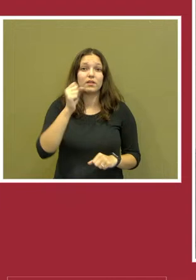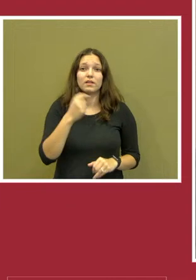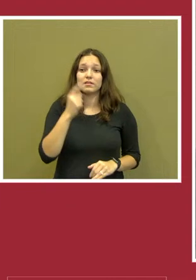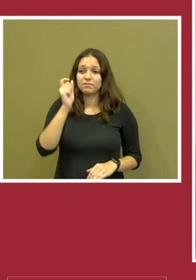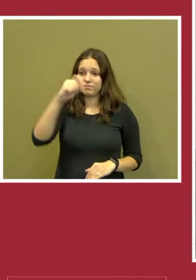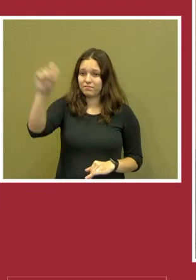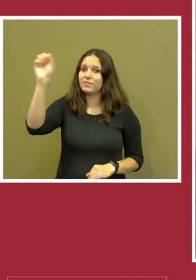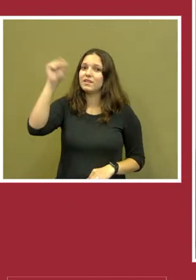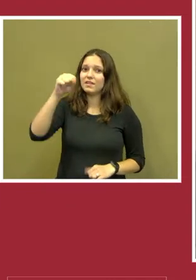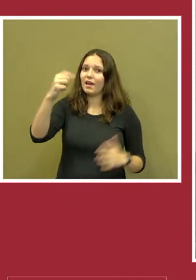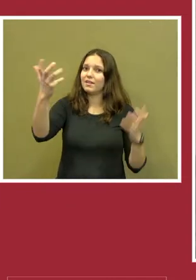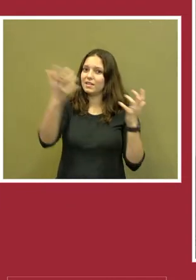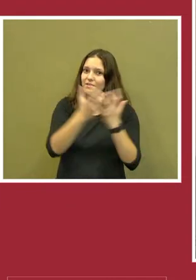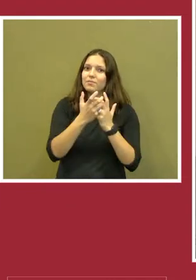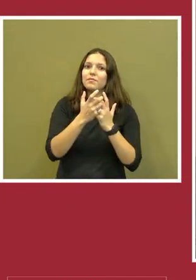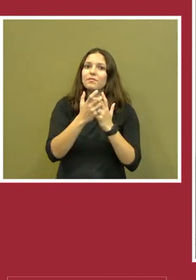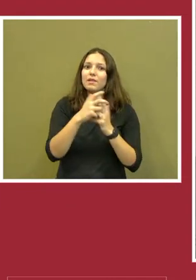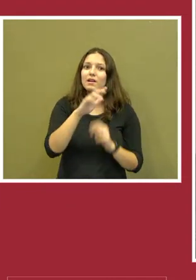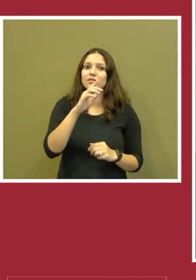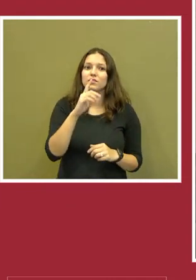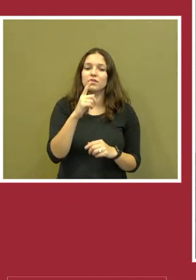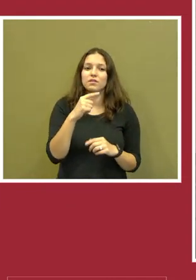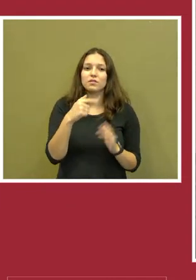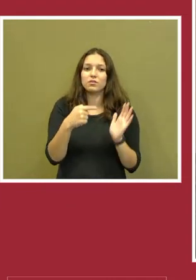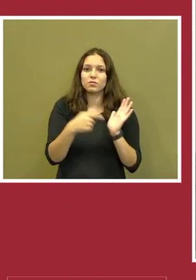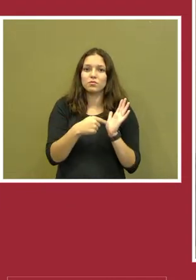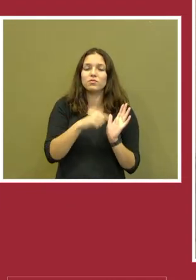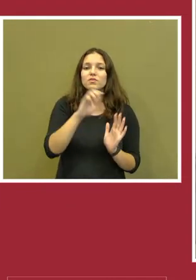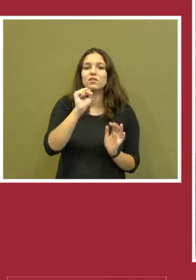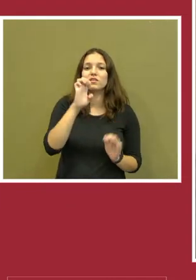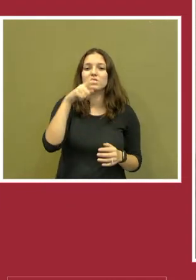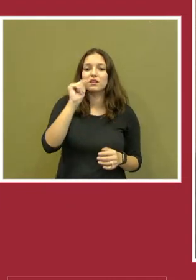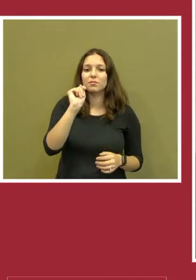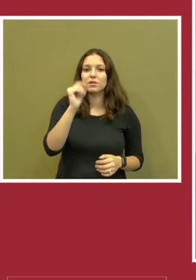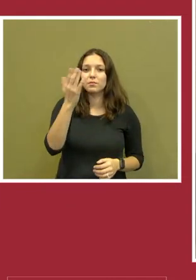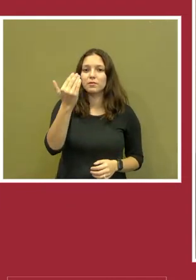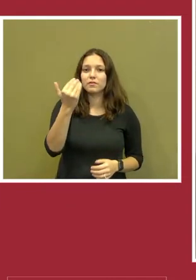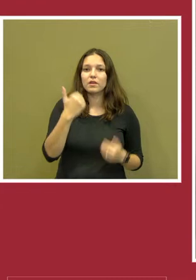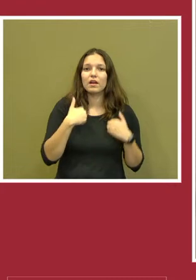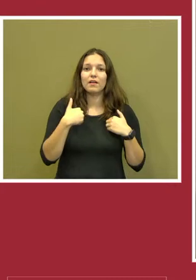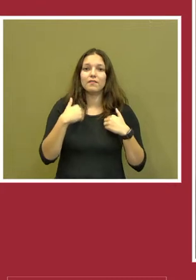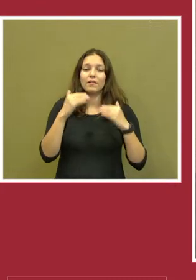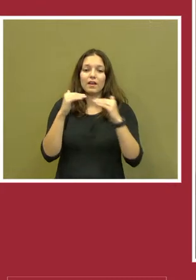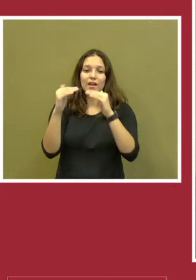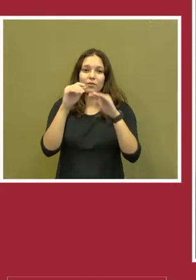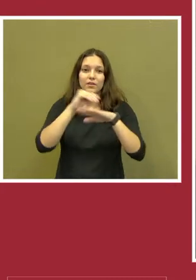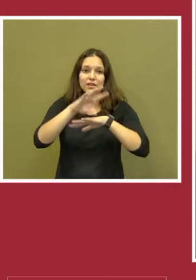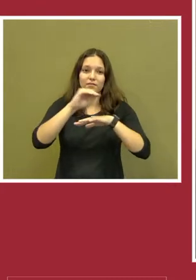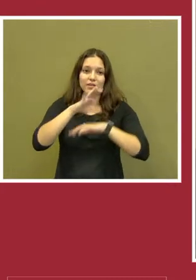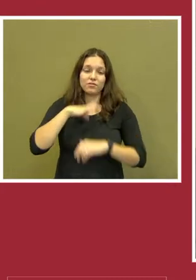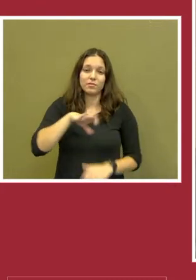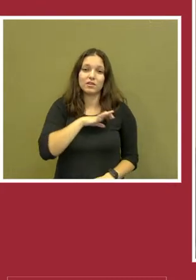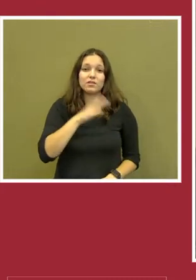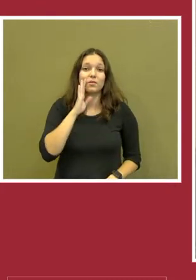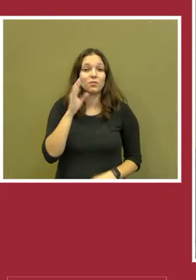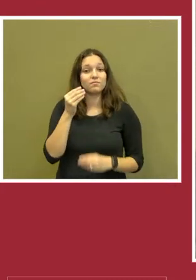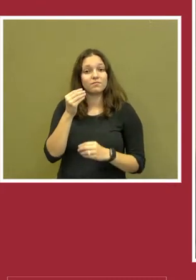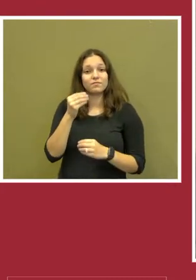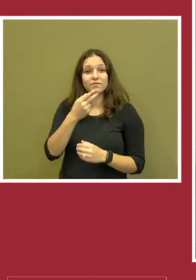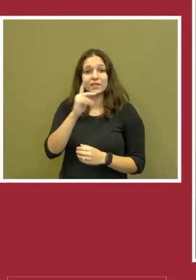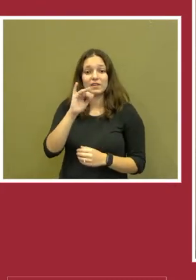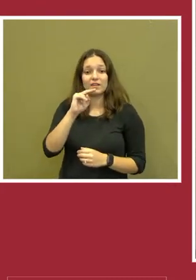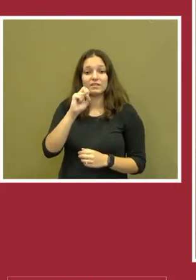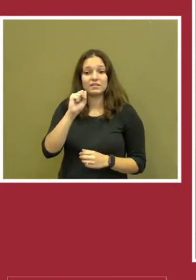in compliance by September 15th with having an equity advisory committee. And Kinsey's going to give the details on